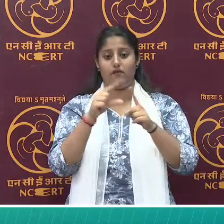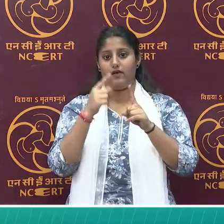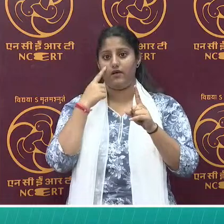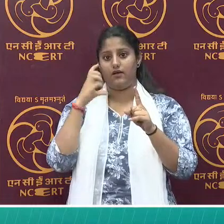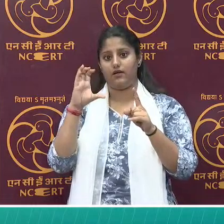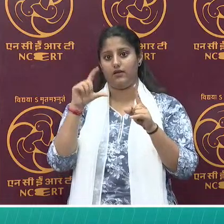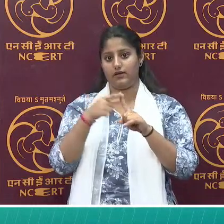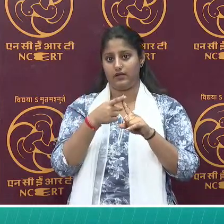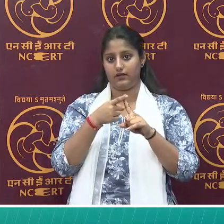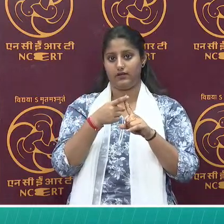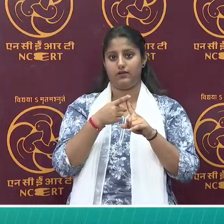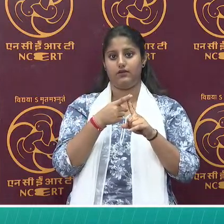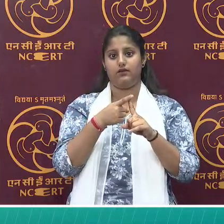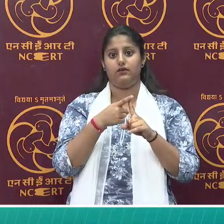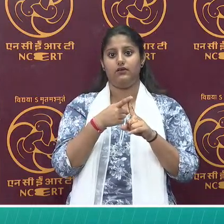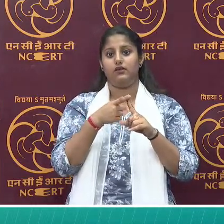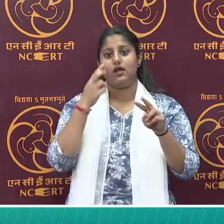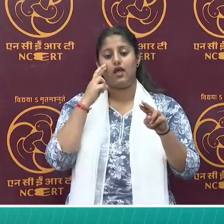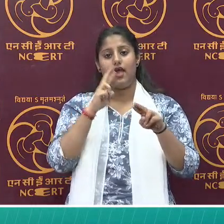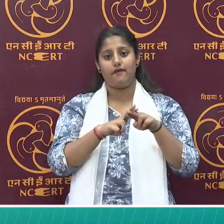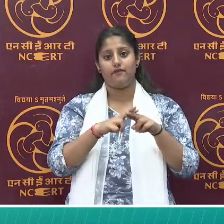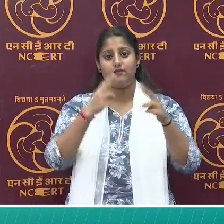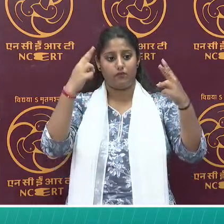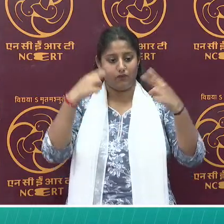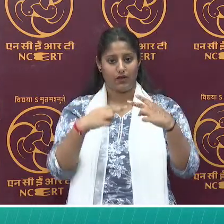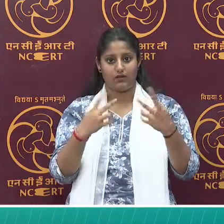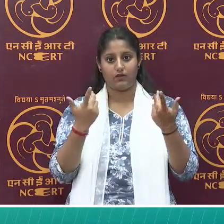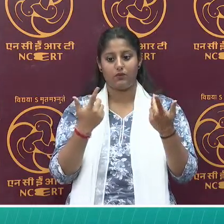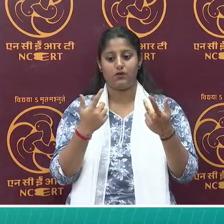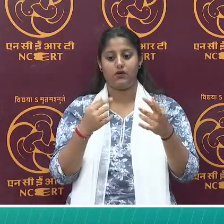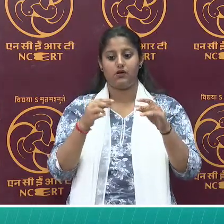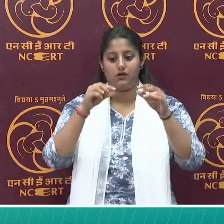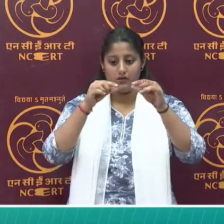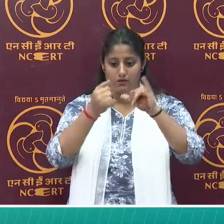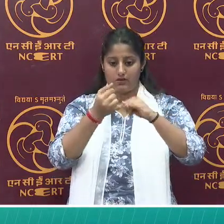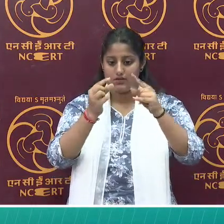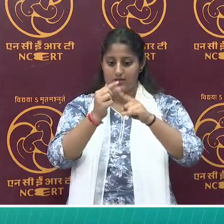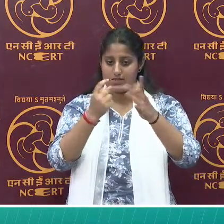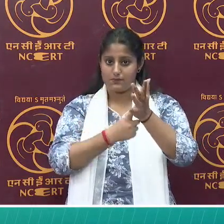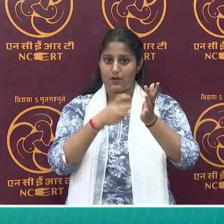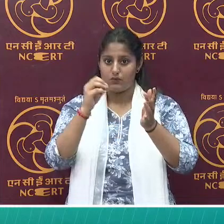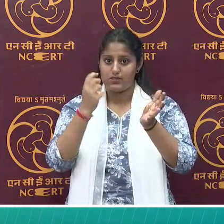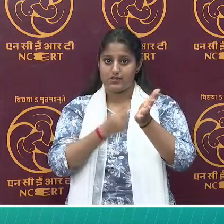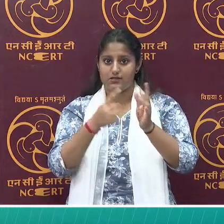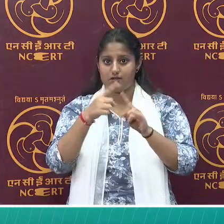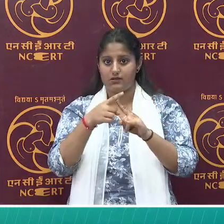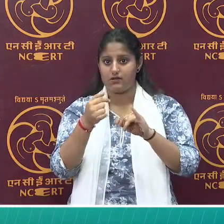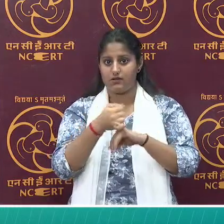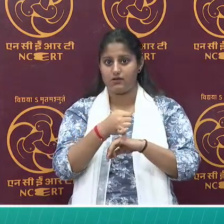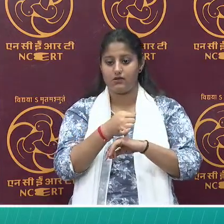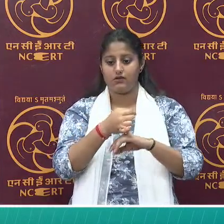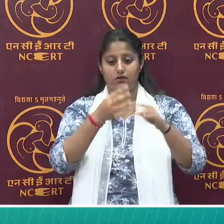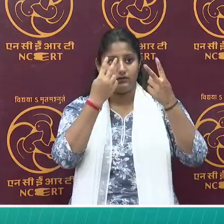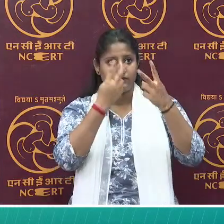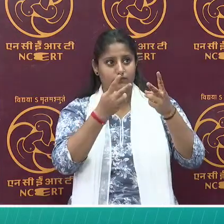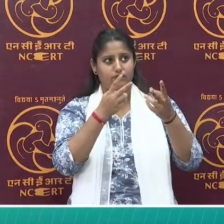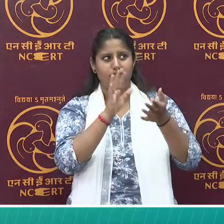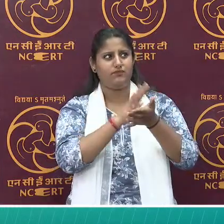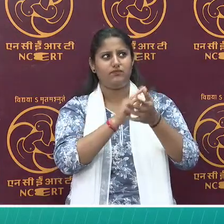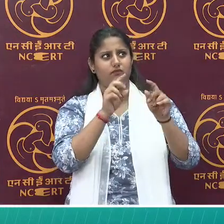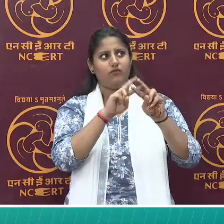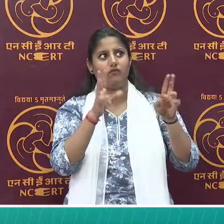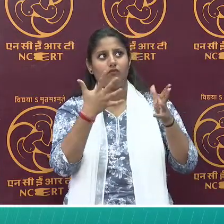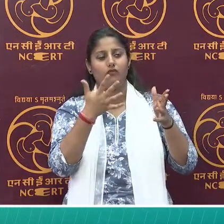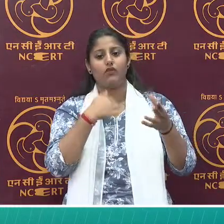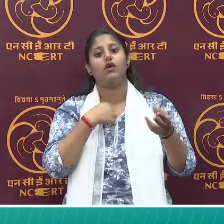further, when you keep the seed, the sprout, for a longer period of time, you see one more extension coming out. All right.